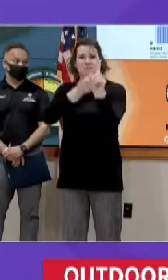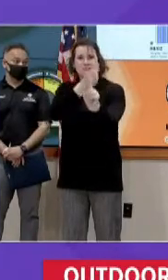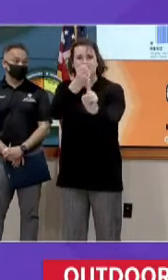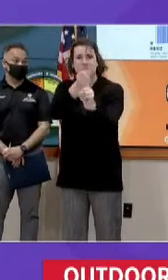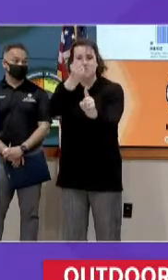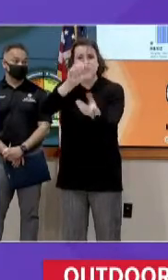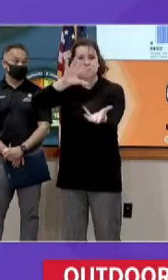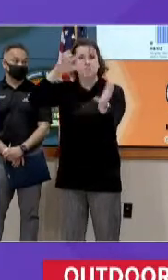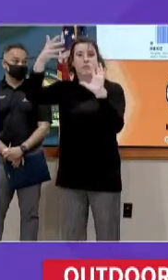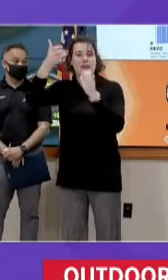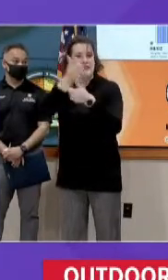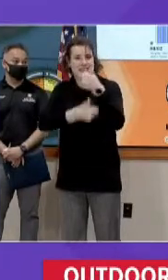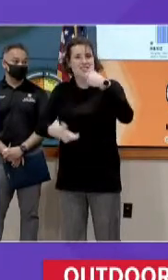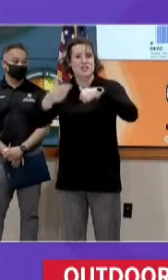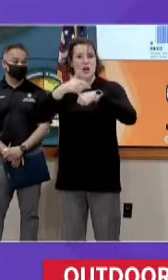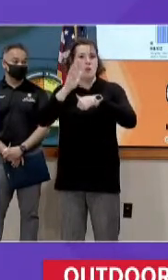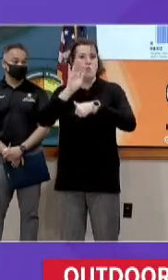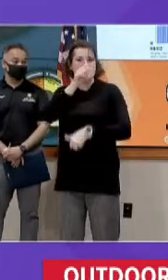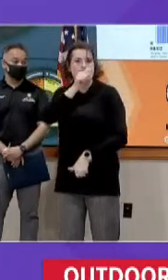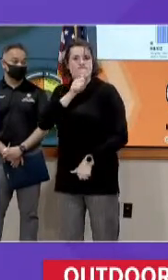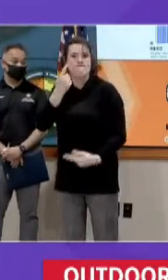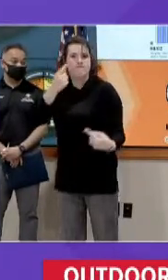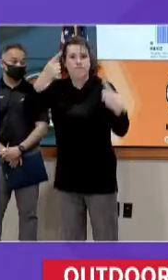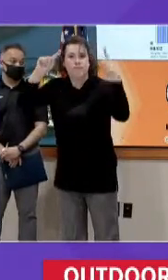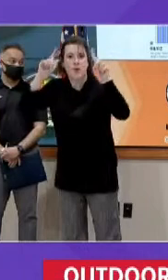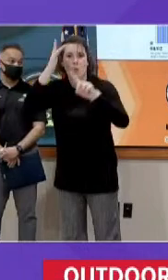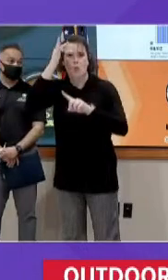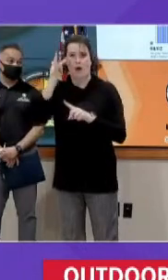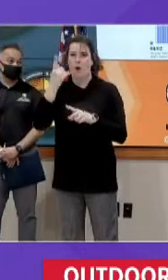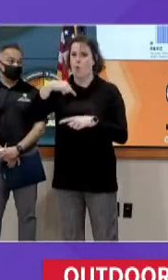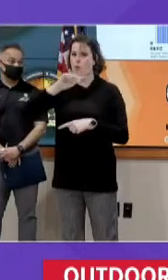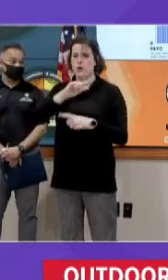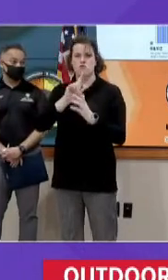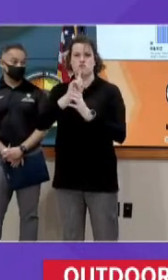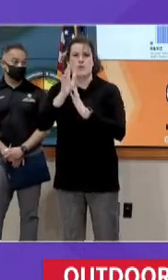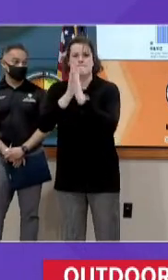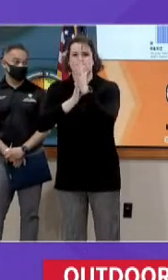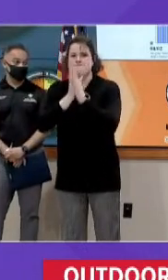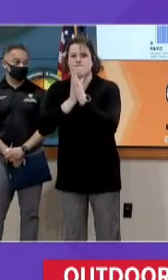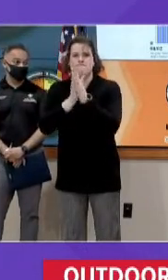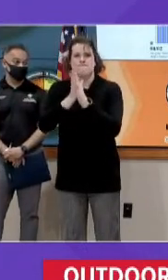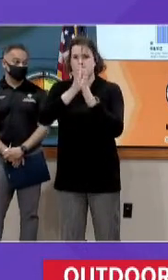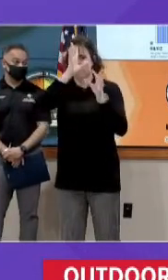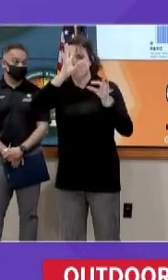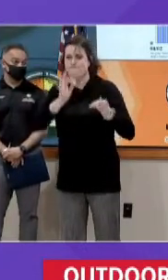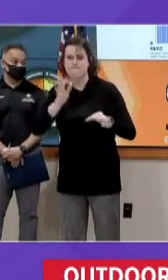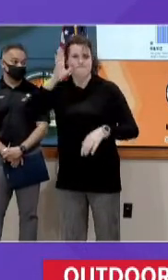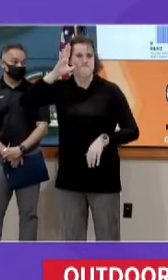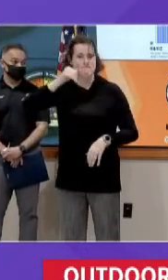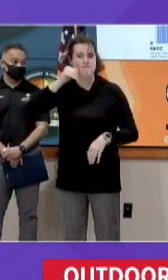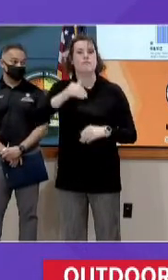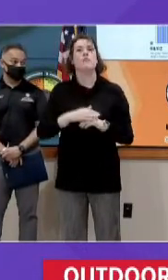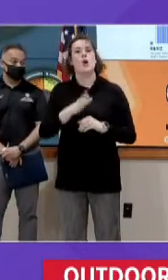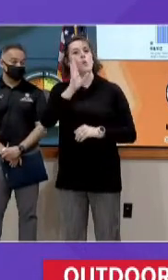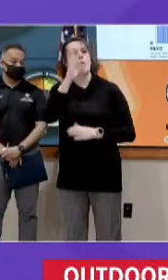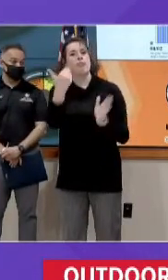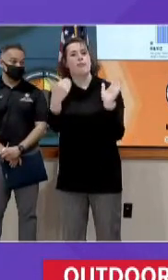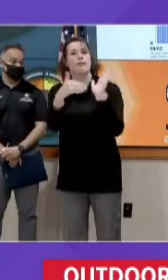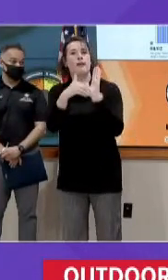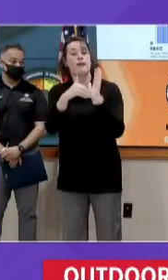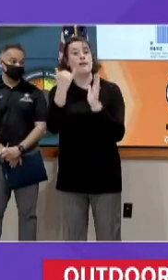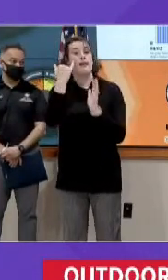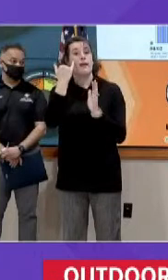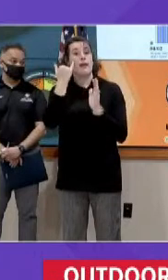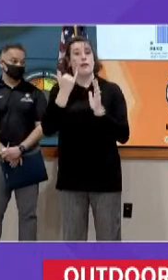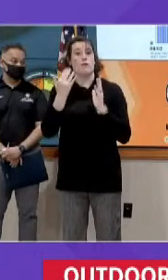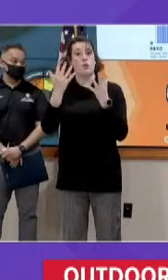and determination of this community, and we can do it again. In the meantime, if anyone is able and willing, we encourage